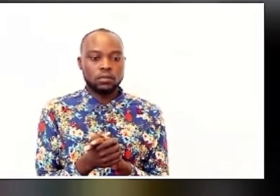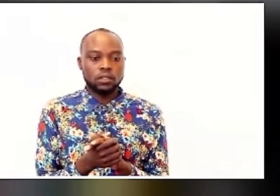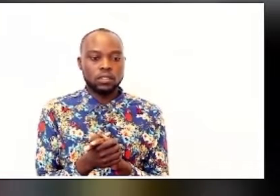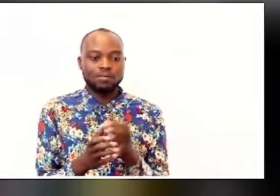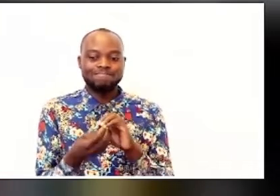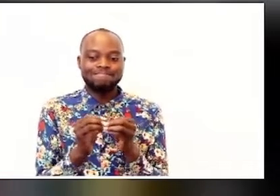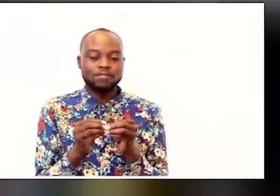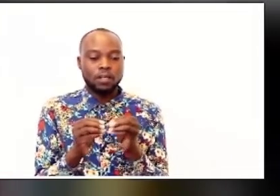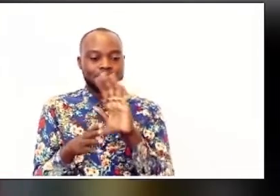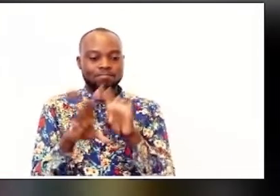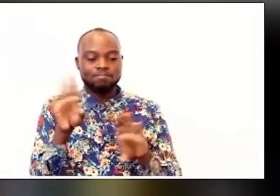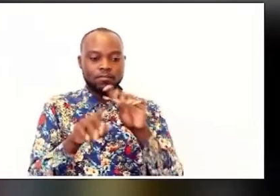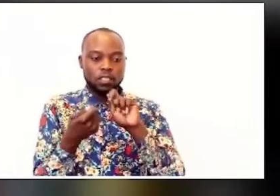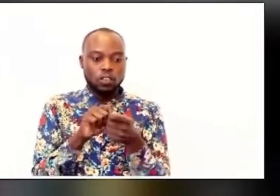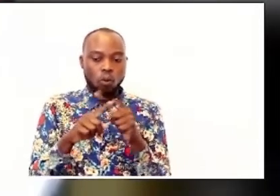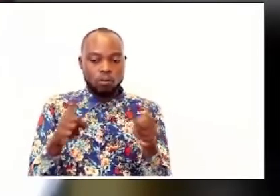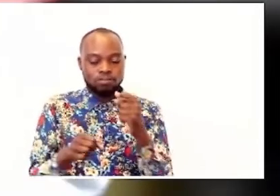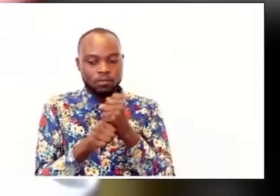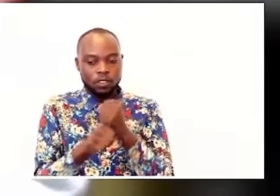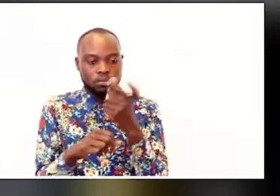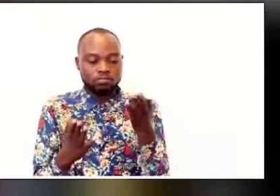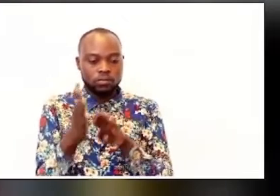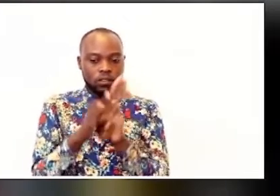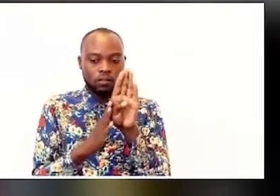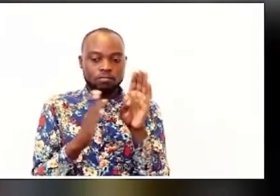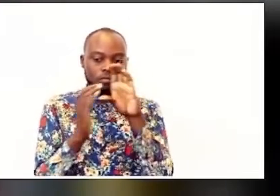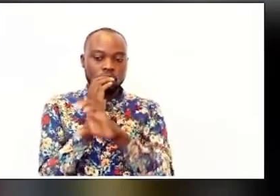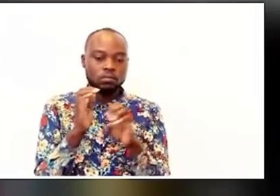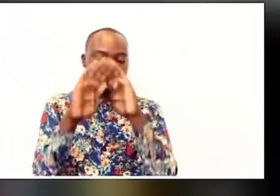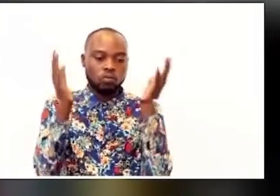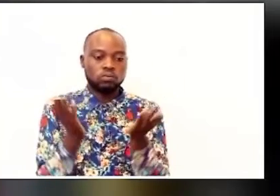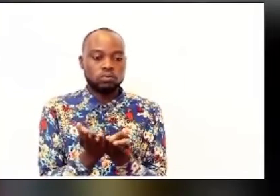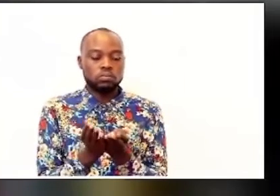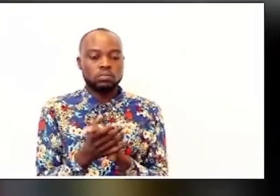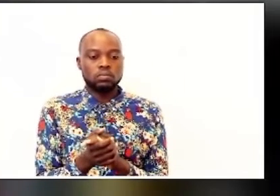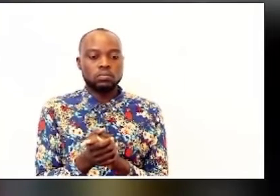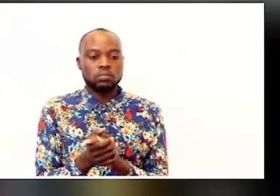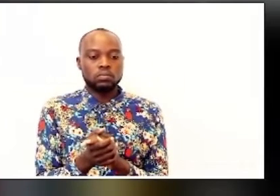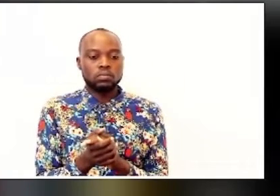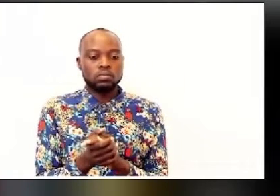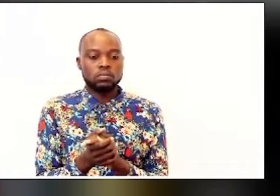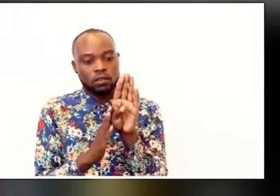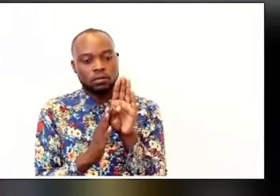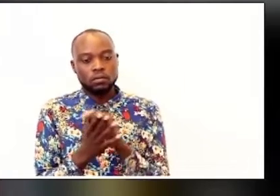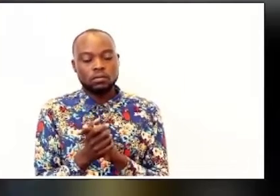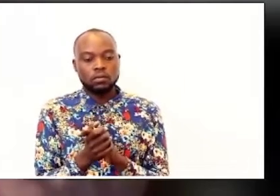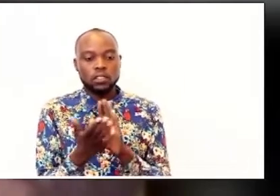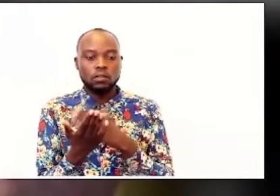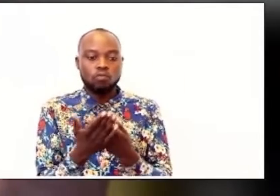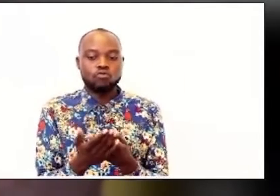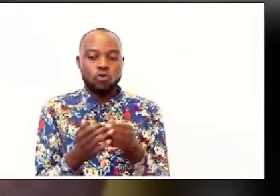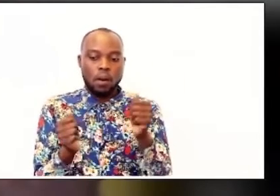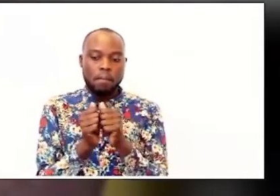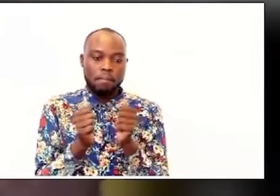climate change. But the wealthy minority in the developed world have actually developed, in part because the rest of us